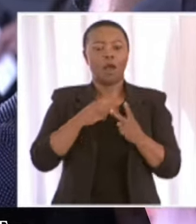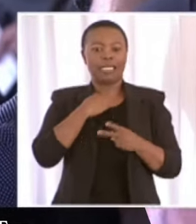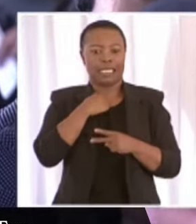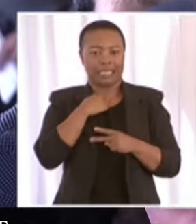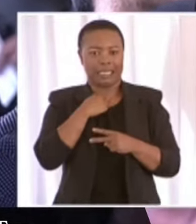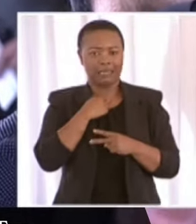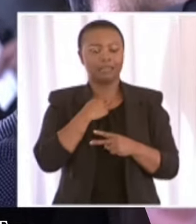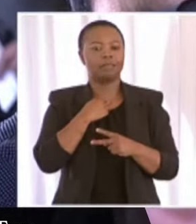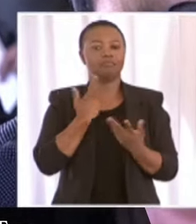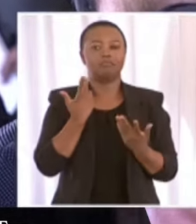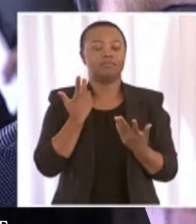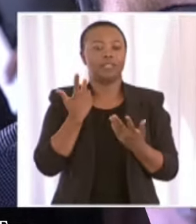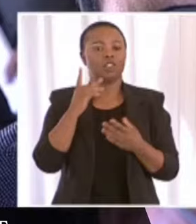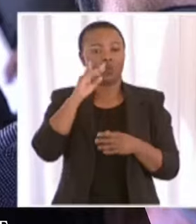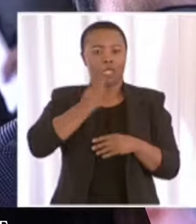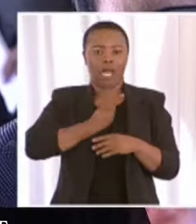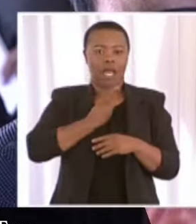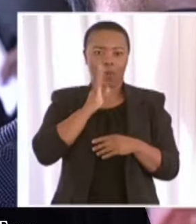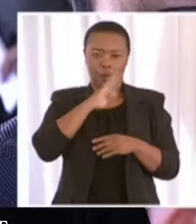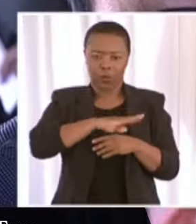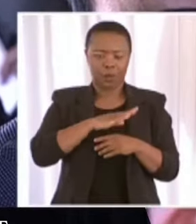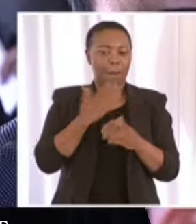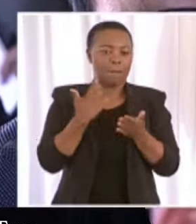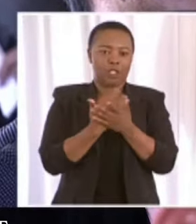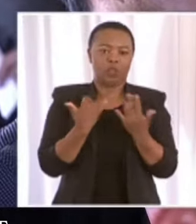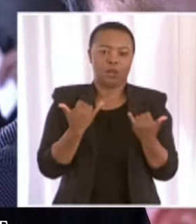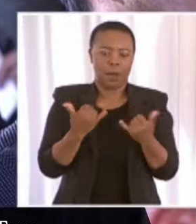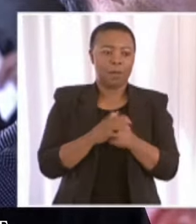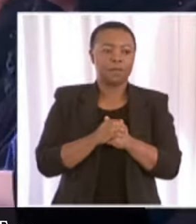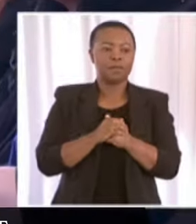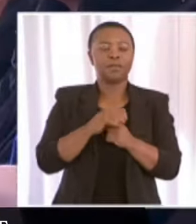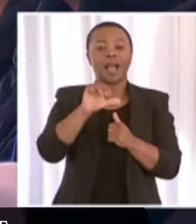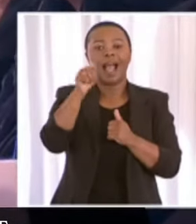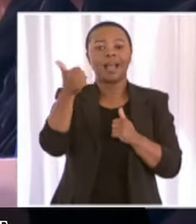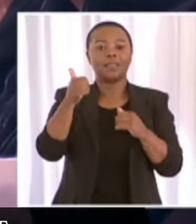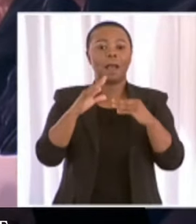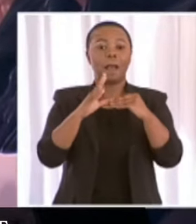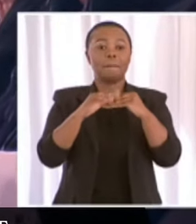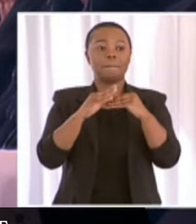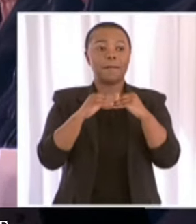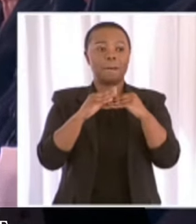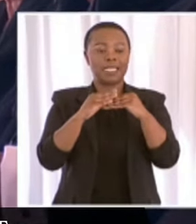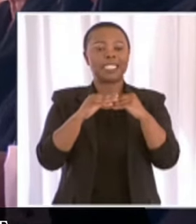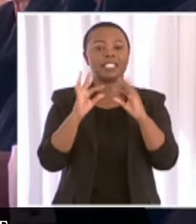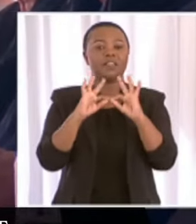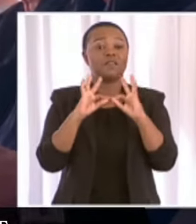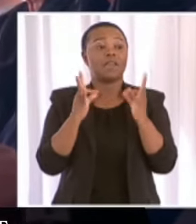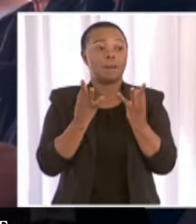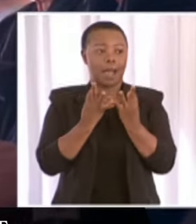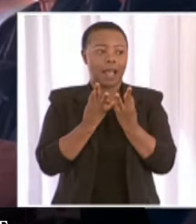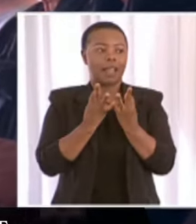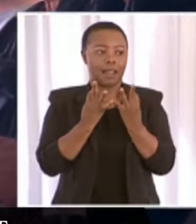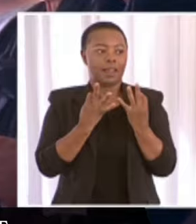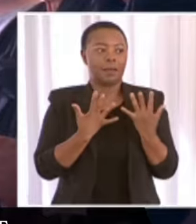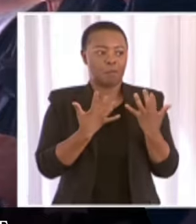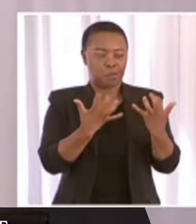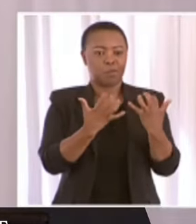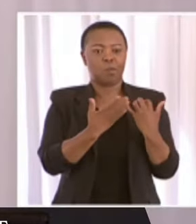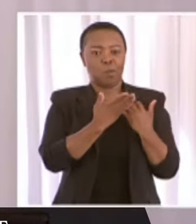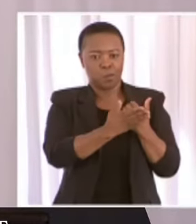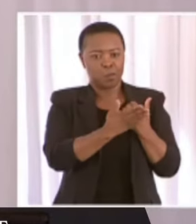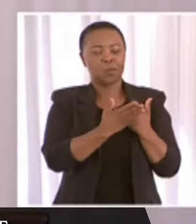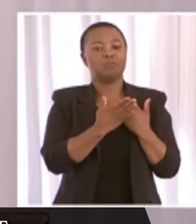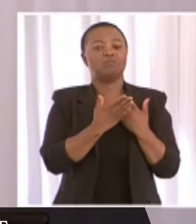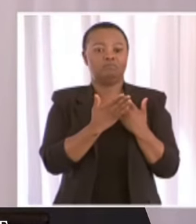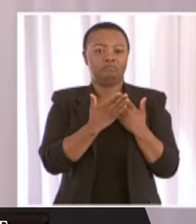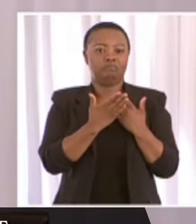but we miss her today. There are other members of the Anjana's family here and Pahad family